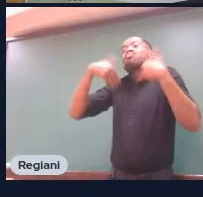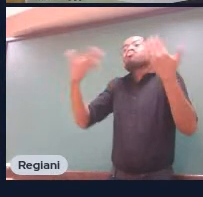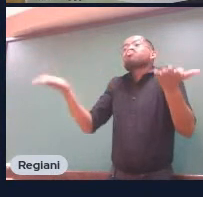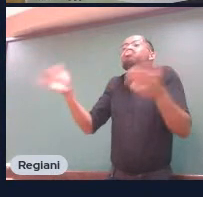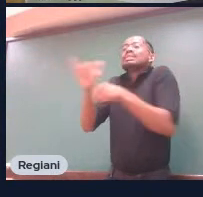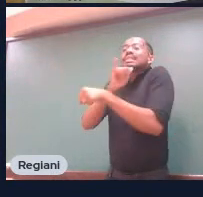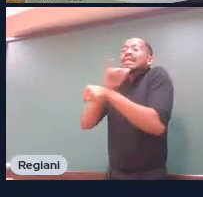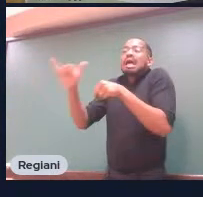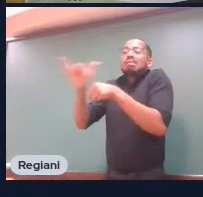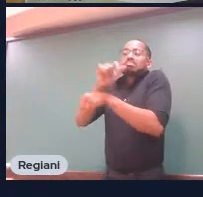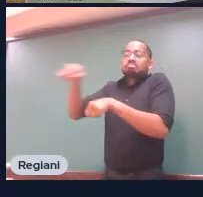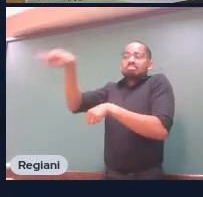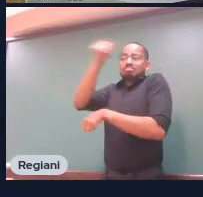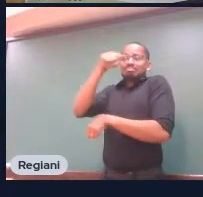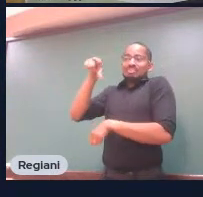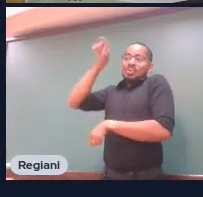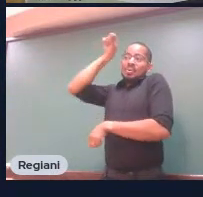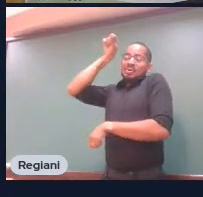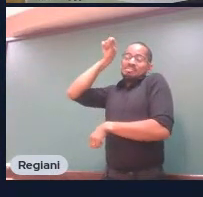variation.